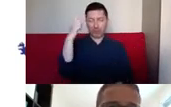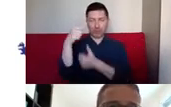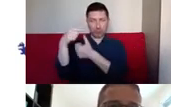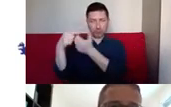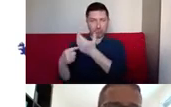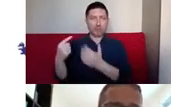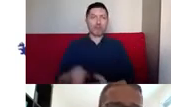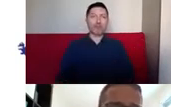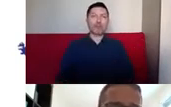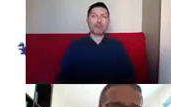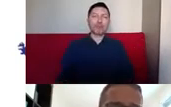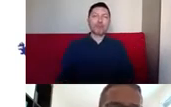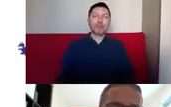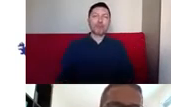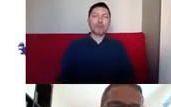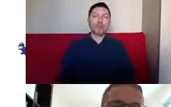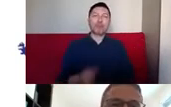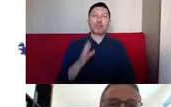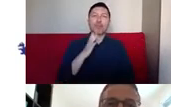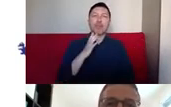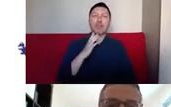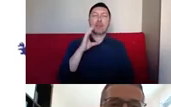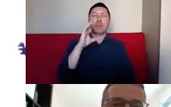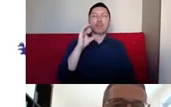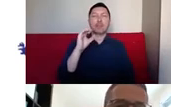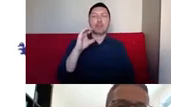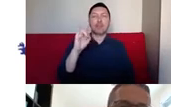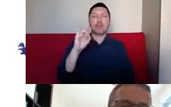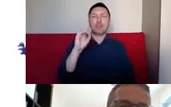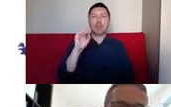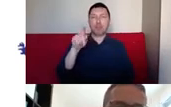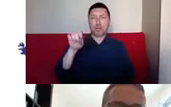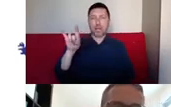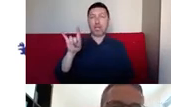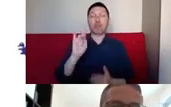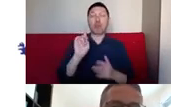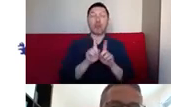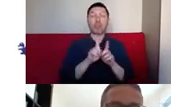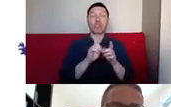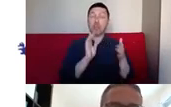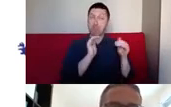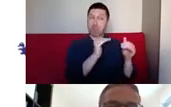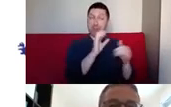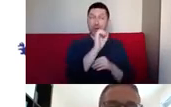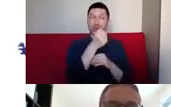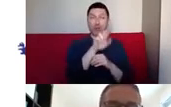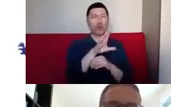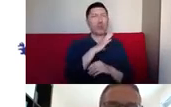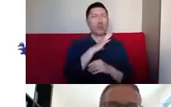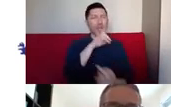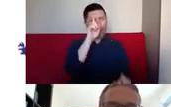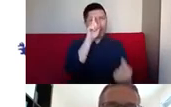yes, we see here, in addition, in 2015, all United Nations member states adopted